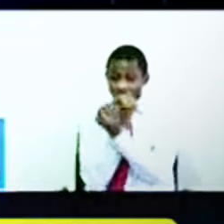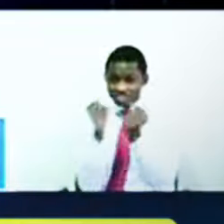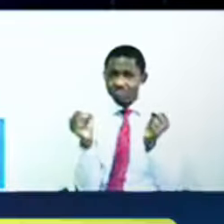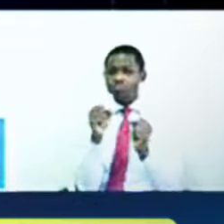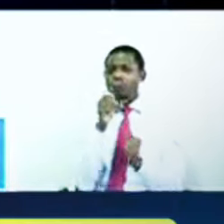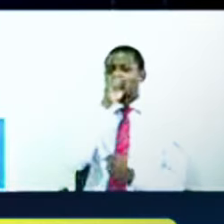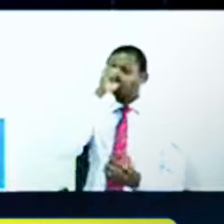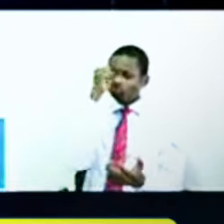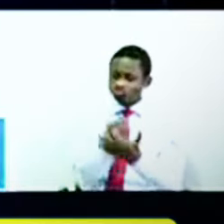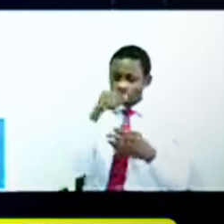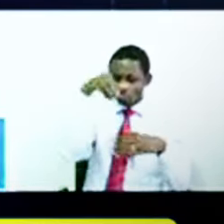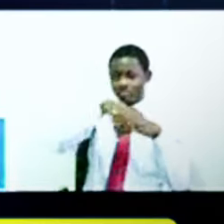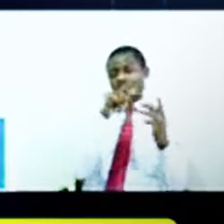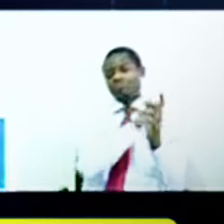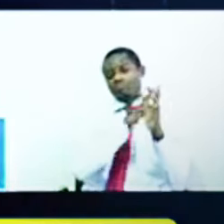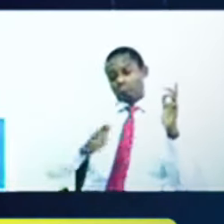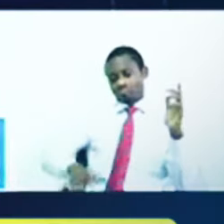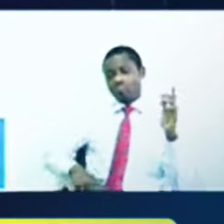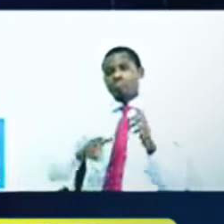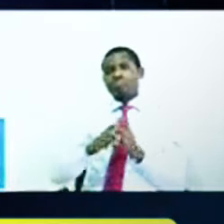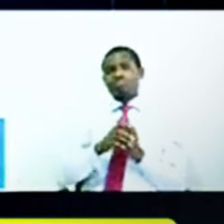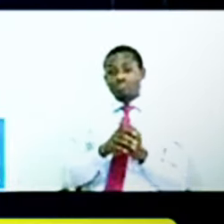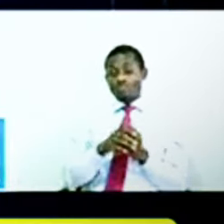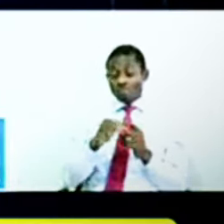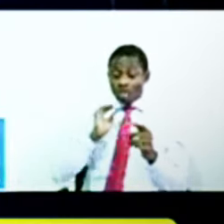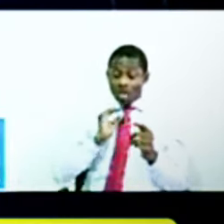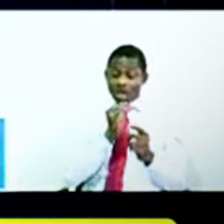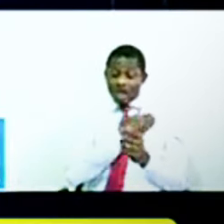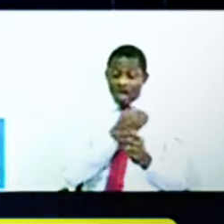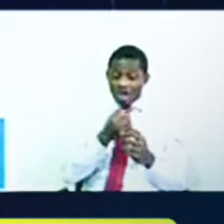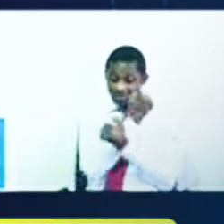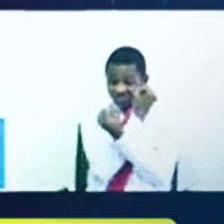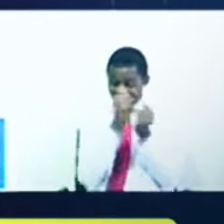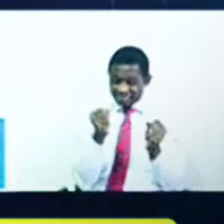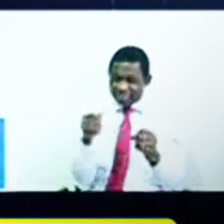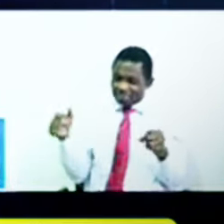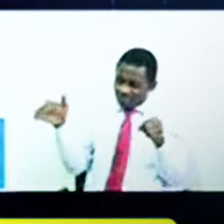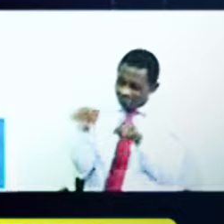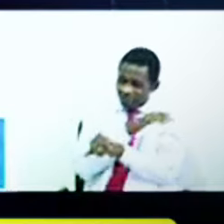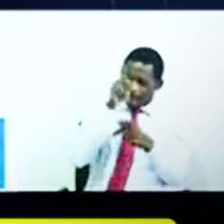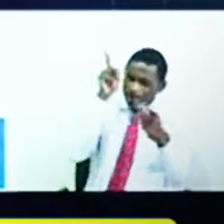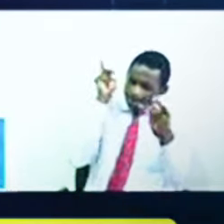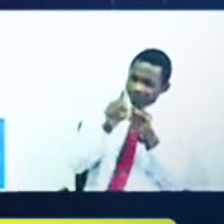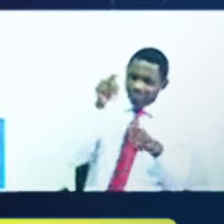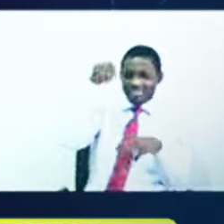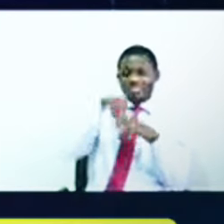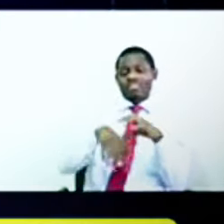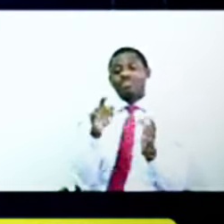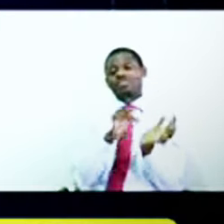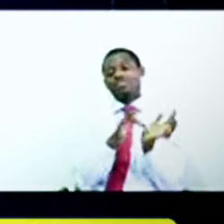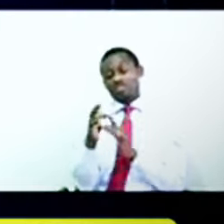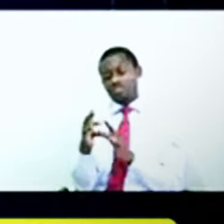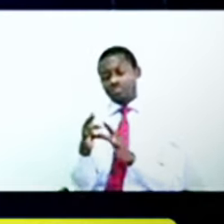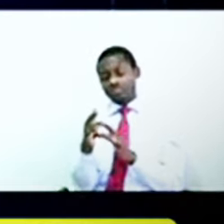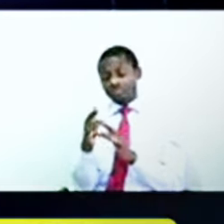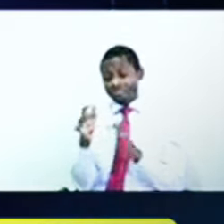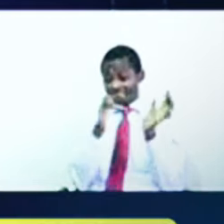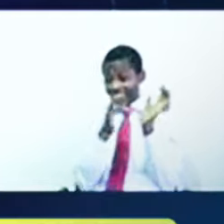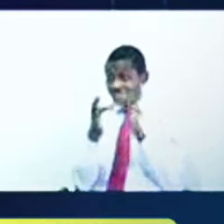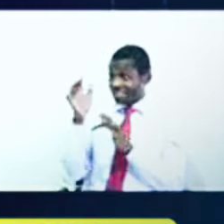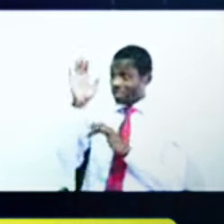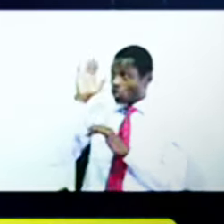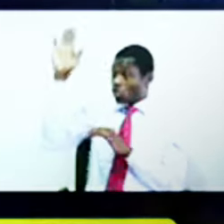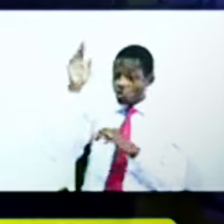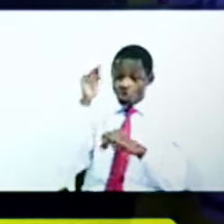SCP ewe urade mu. It is complete in him. Edimu ewoni mu. The law of the Lord is sure and solid. Ewurade mra